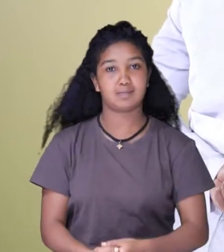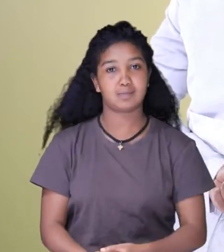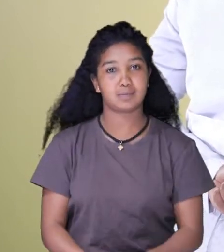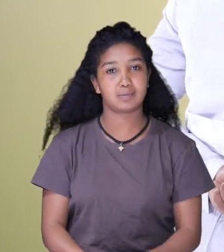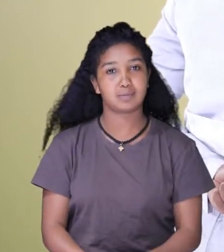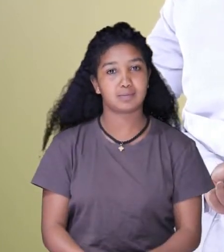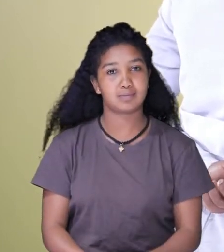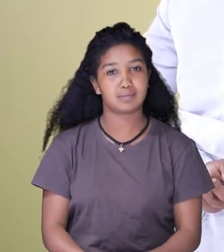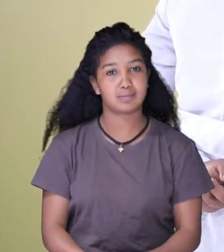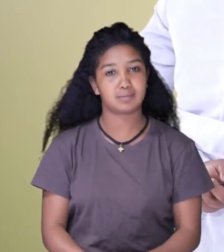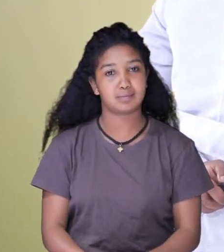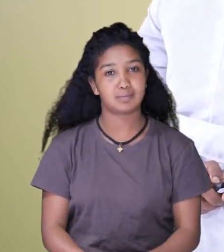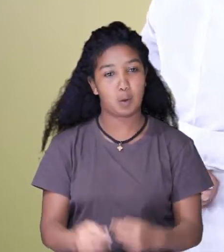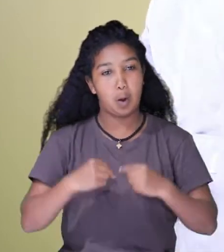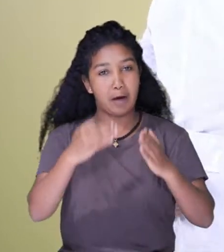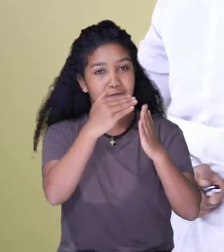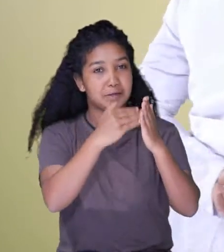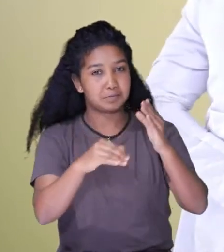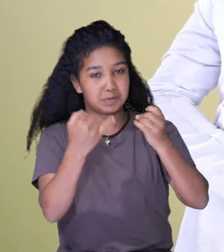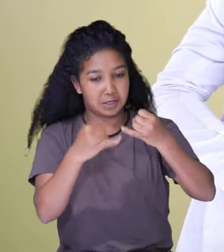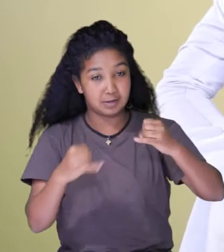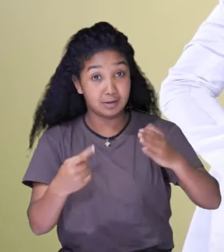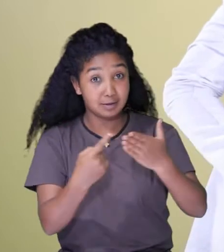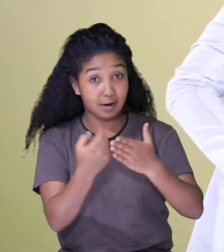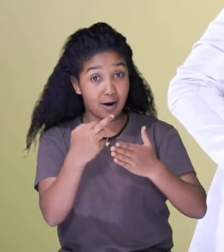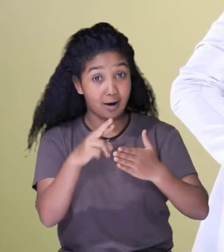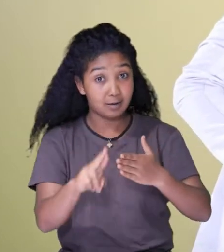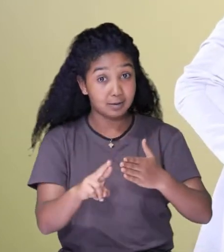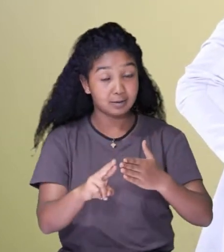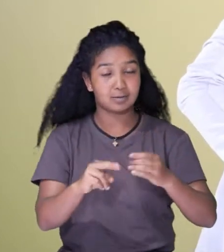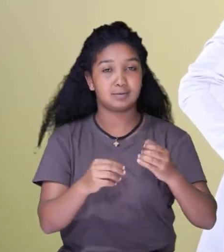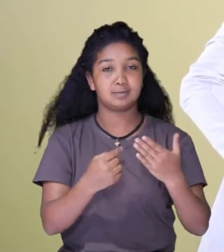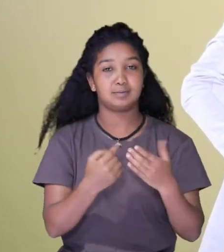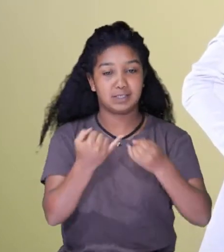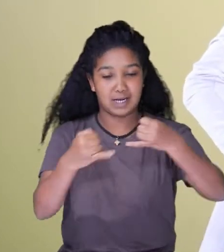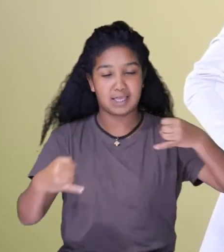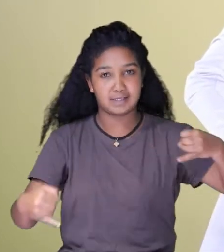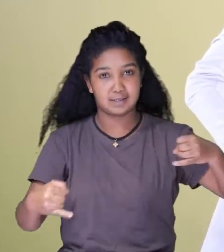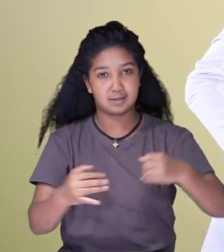We have some strings. These are strings.